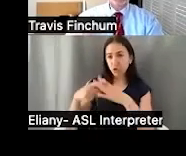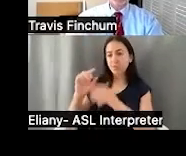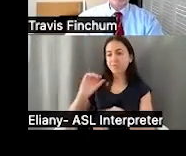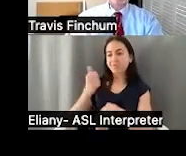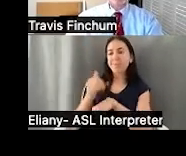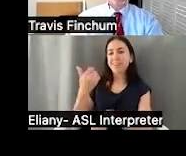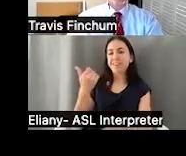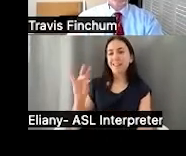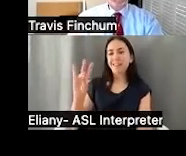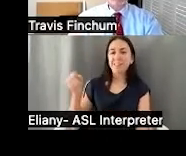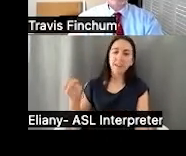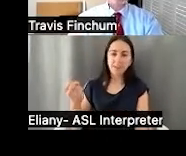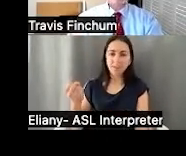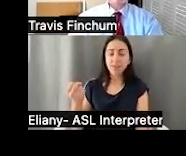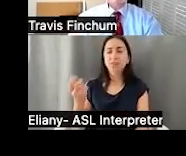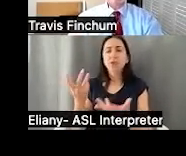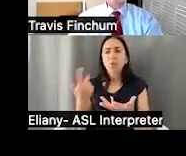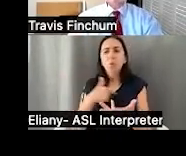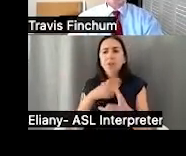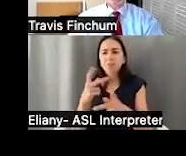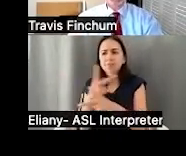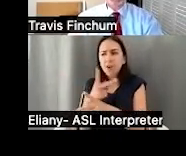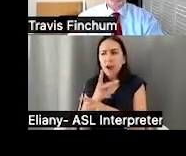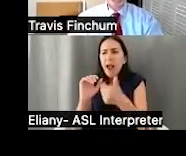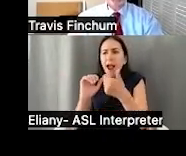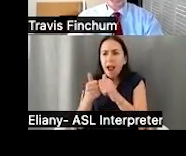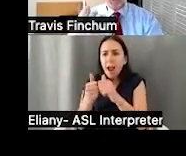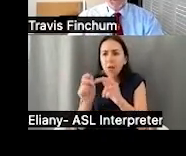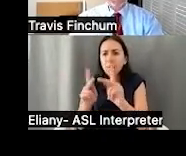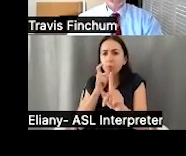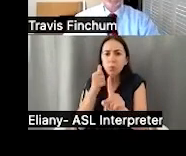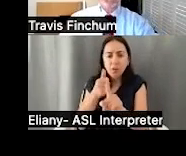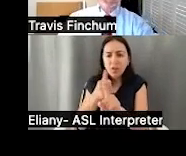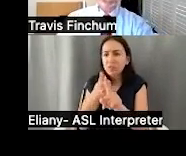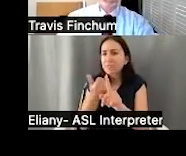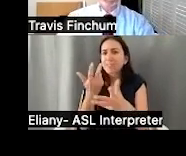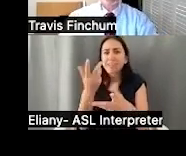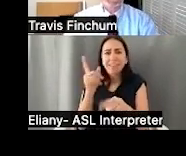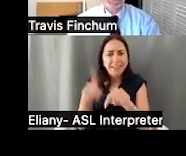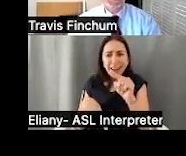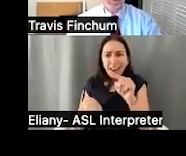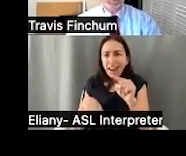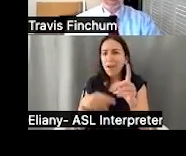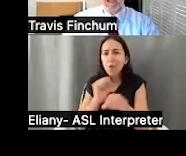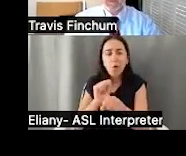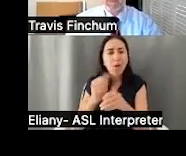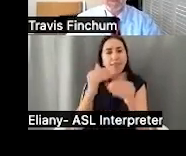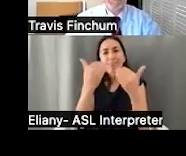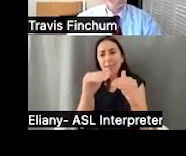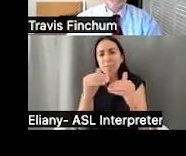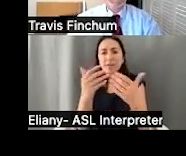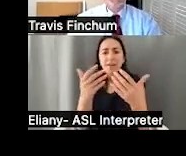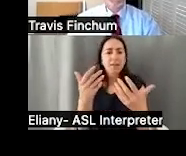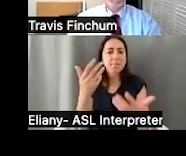we've got to have a way to take care of individuals who are indigent, who are under certain limitations from both an